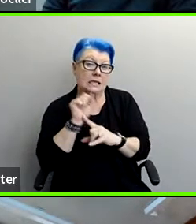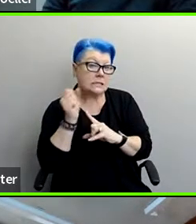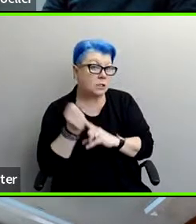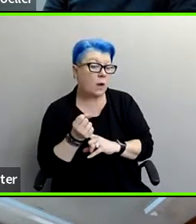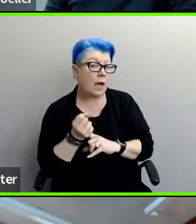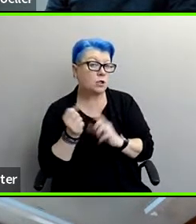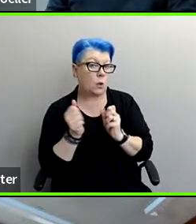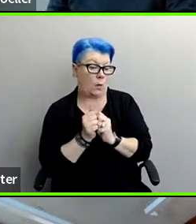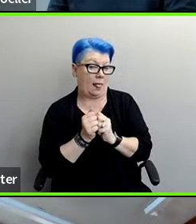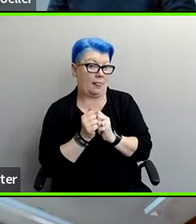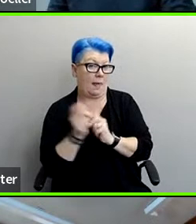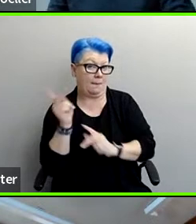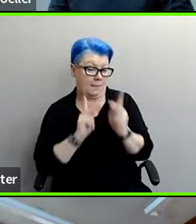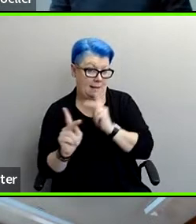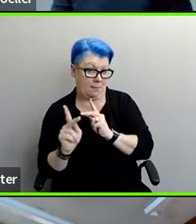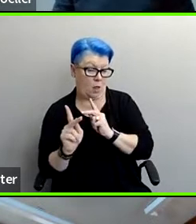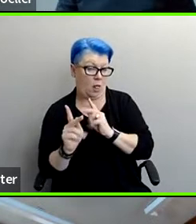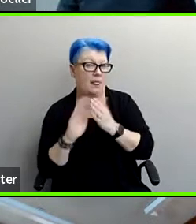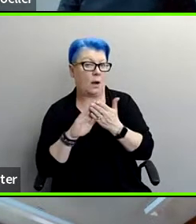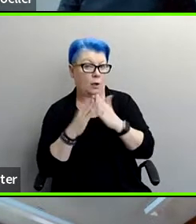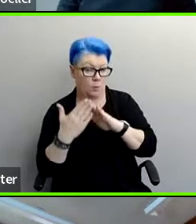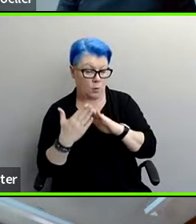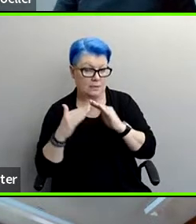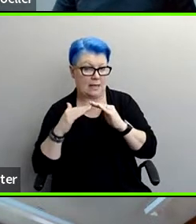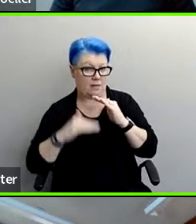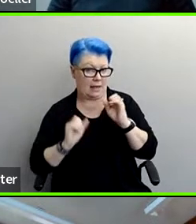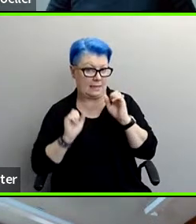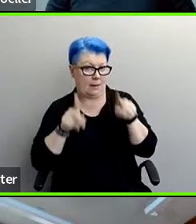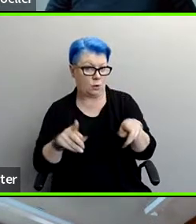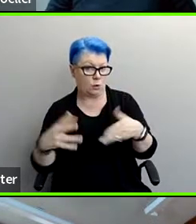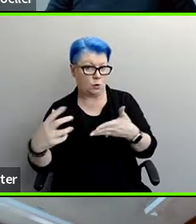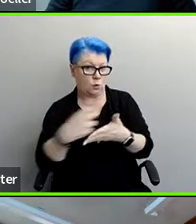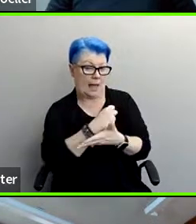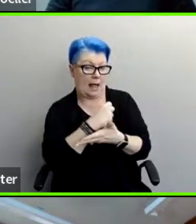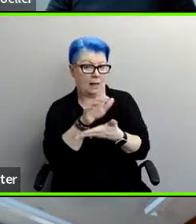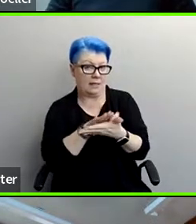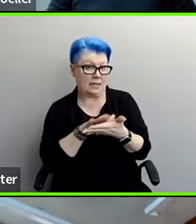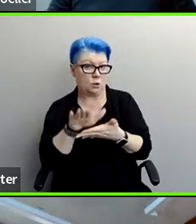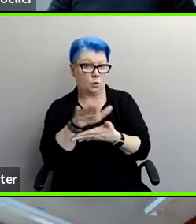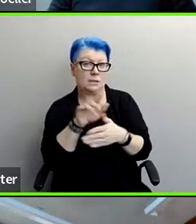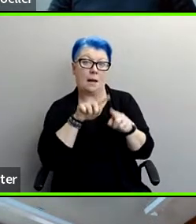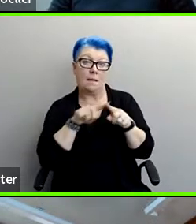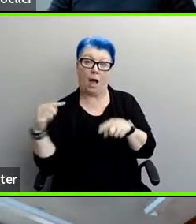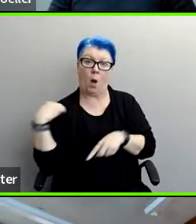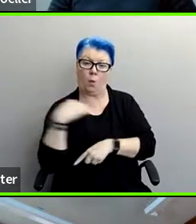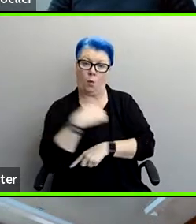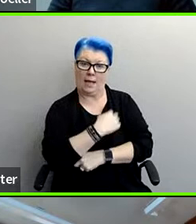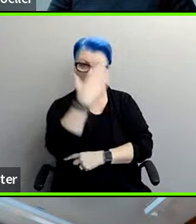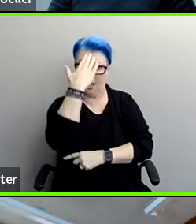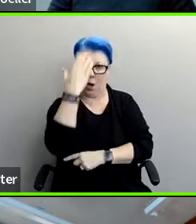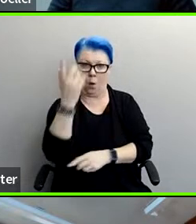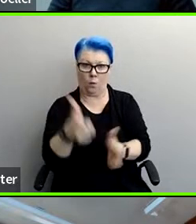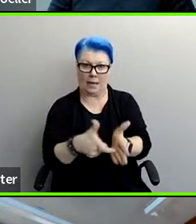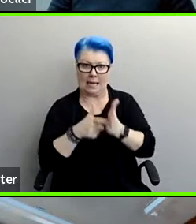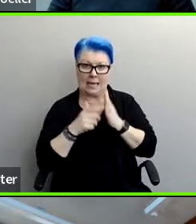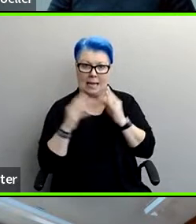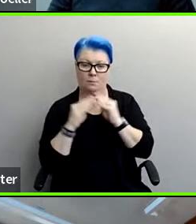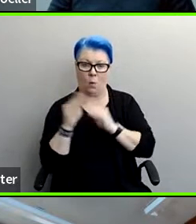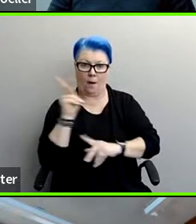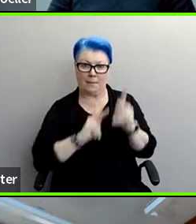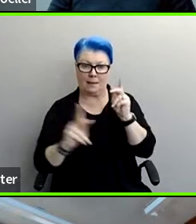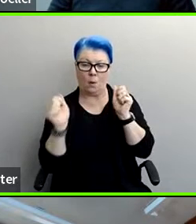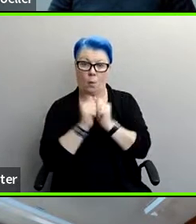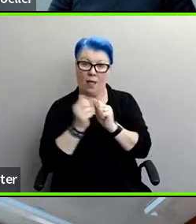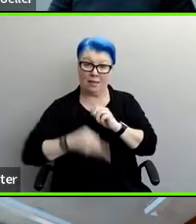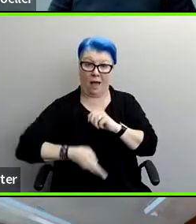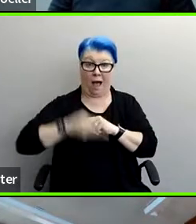communities that have less opportunity to ever get the degrees. But yet we know that we need more of those individuals involved